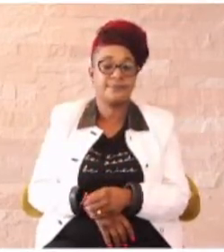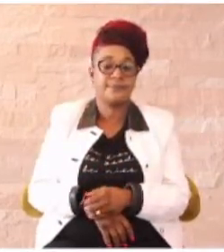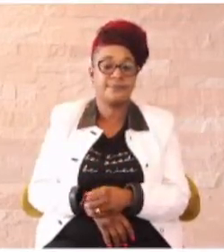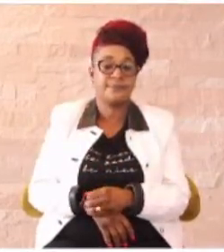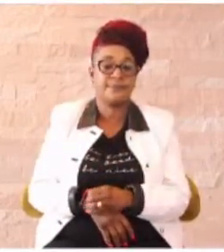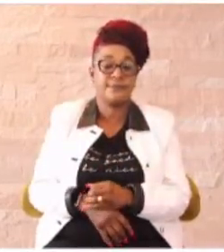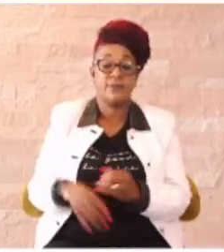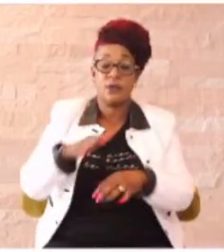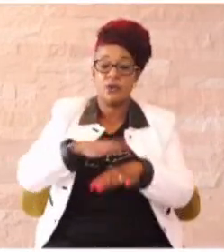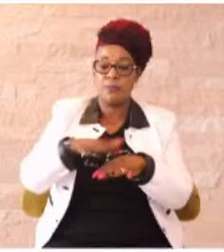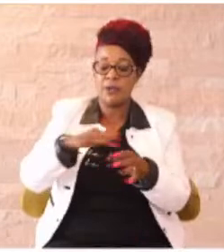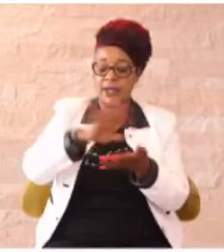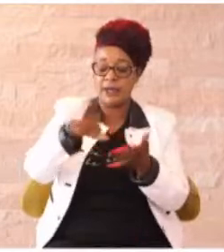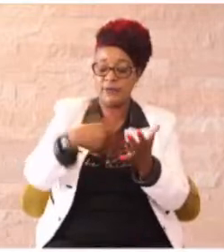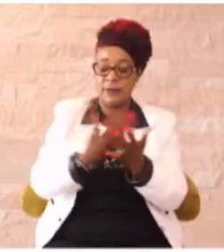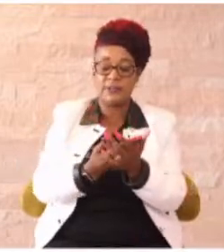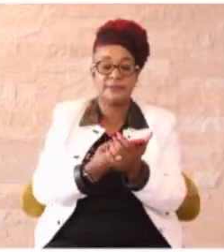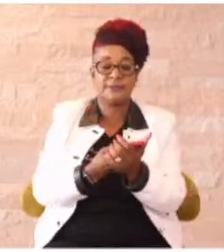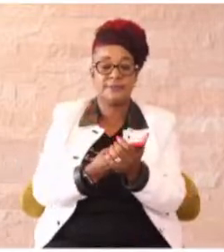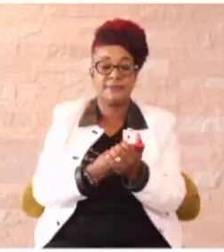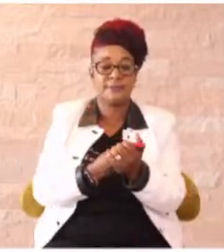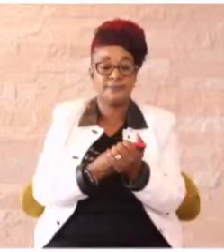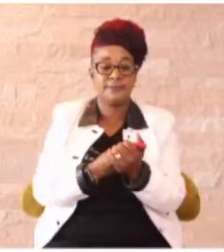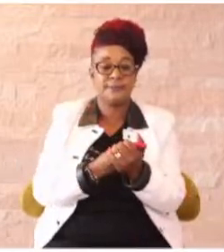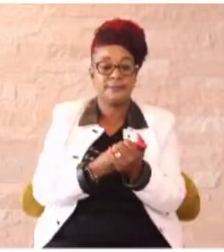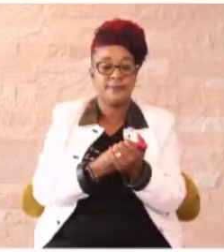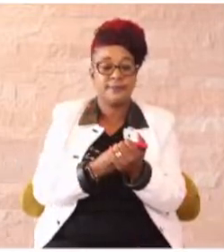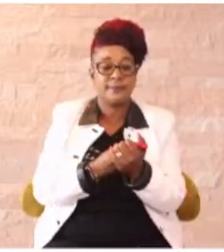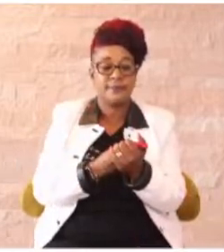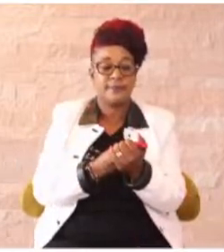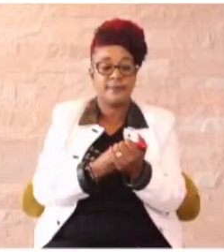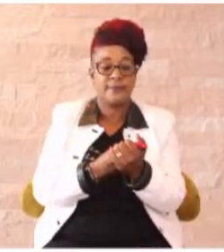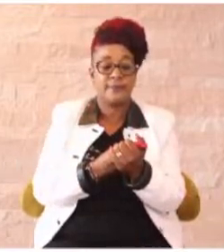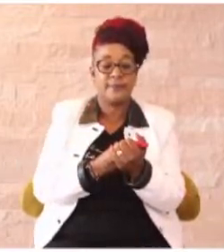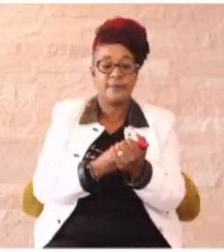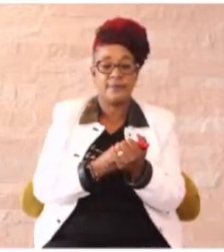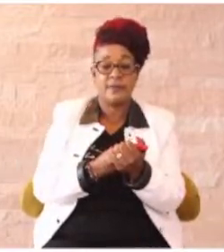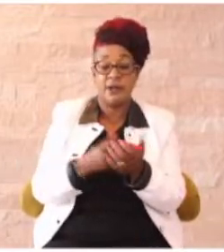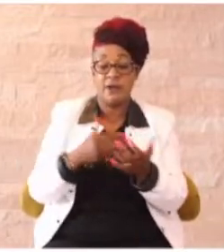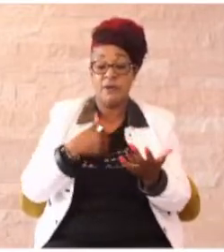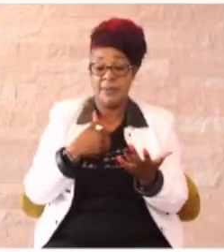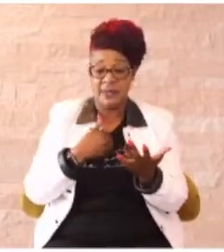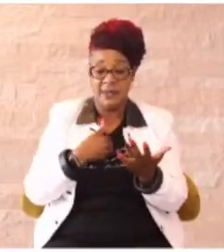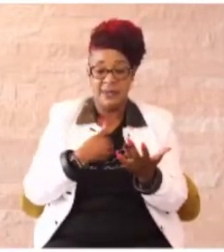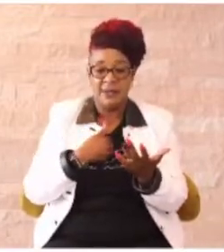Good morning, everyone. I think what stood out for me and